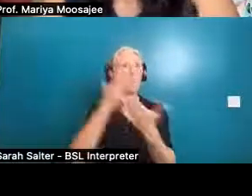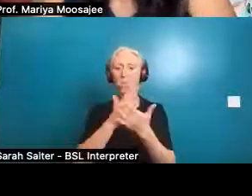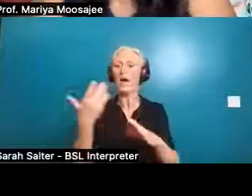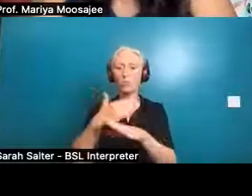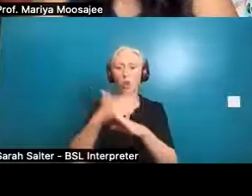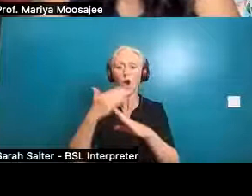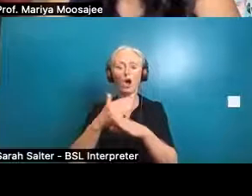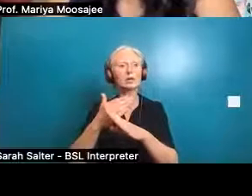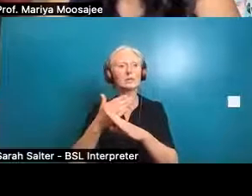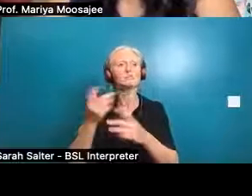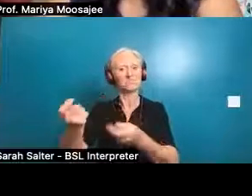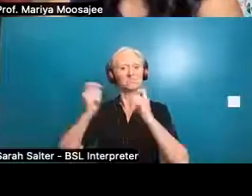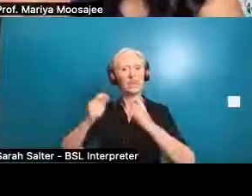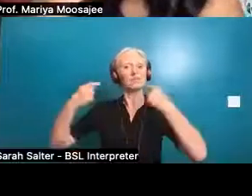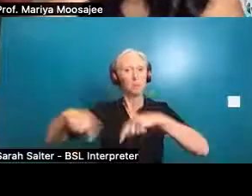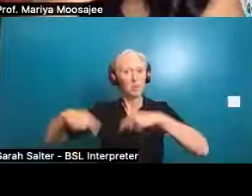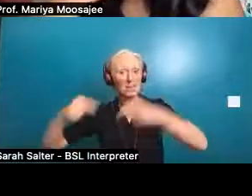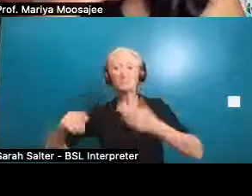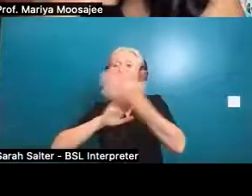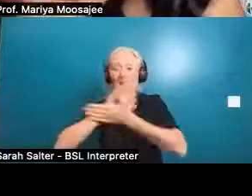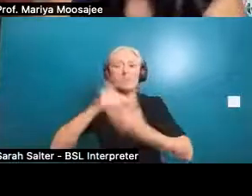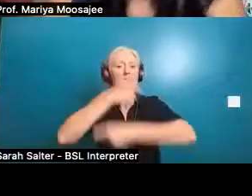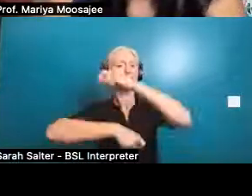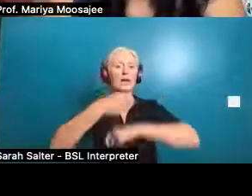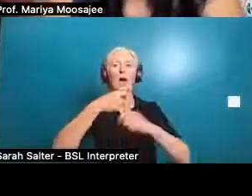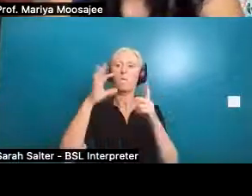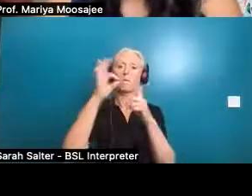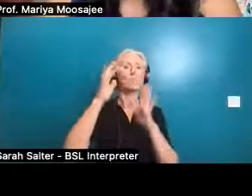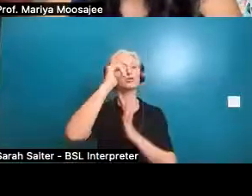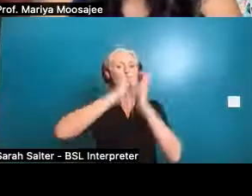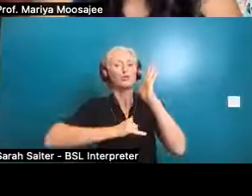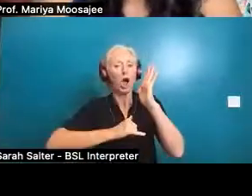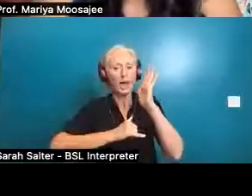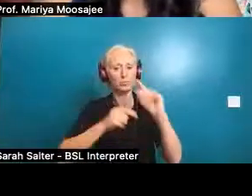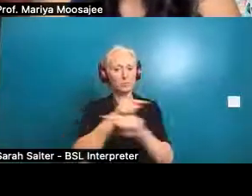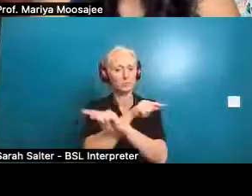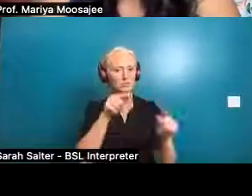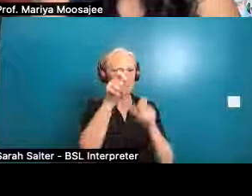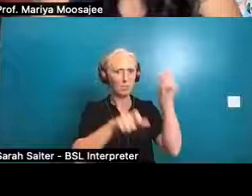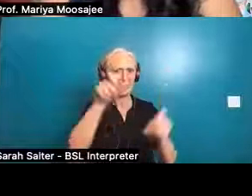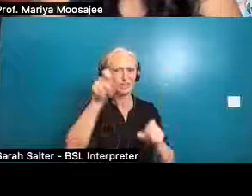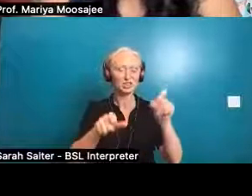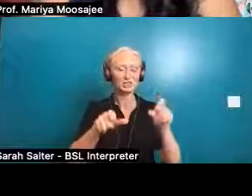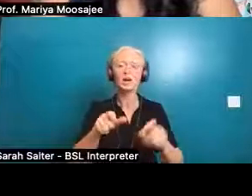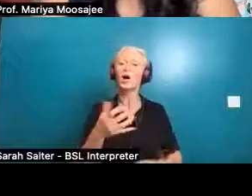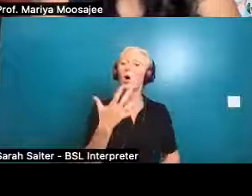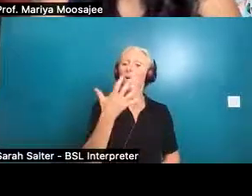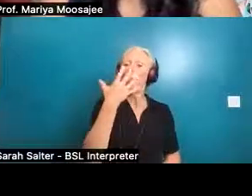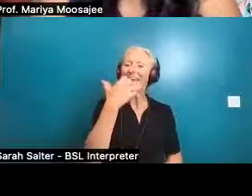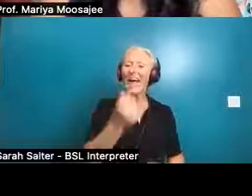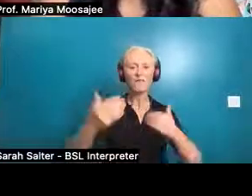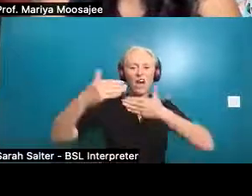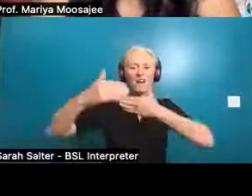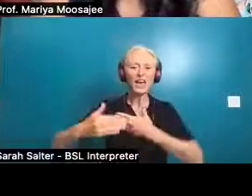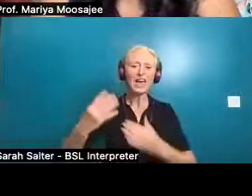then prescribe it almost to patients. Now, there's something called a phase 4 clinical trial, and that's usually